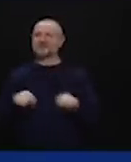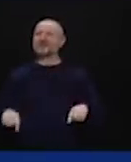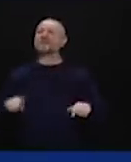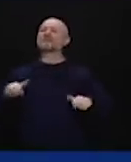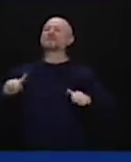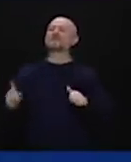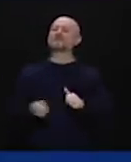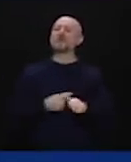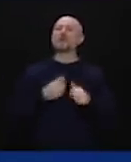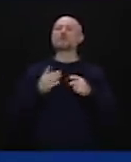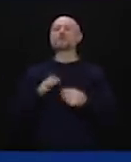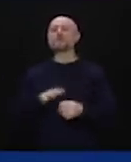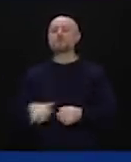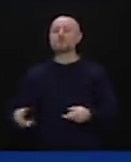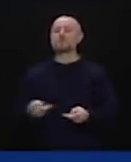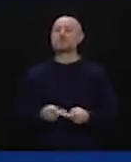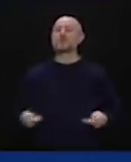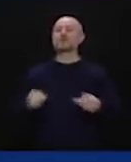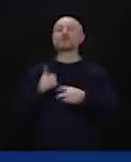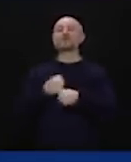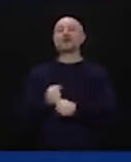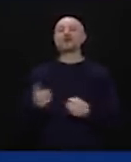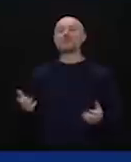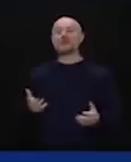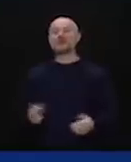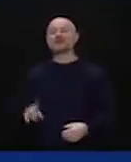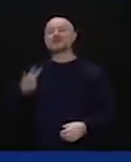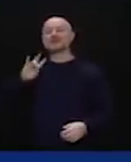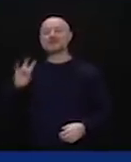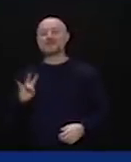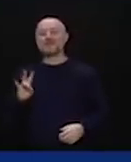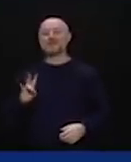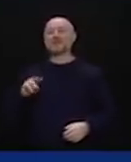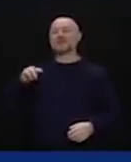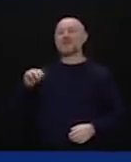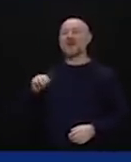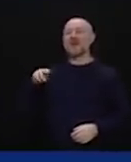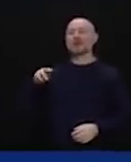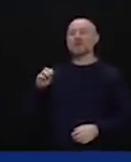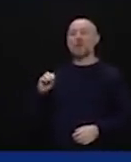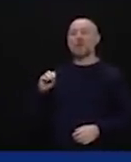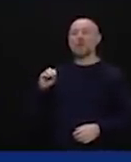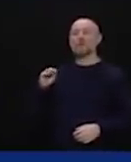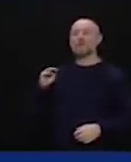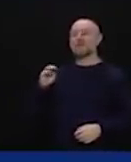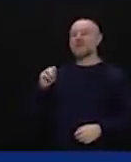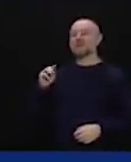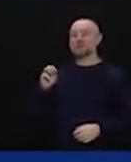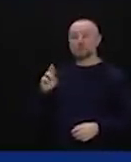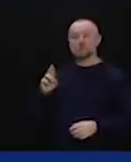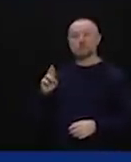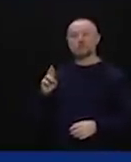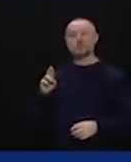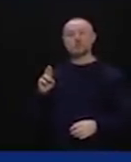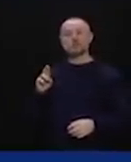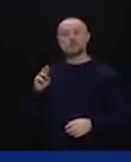where they fabricated the 7-nanometer microchip. That's 1/1,000,000th of a